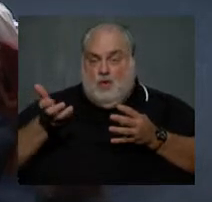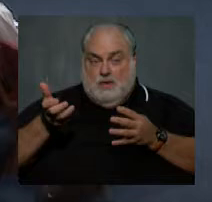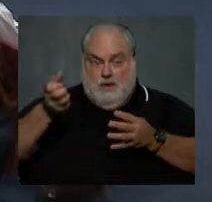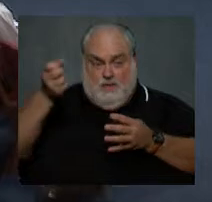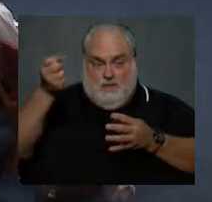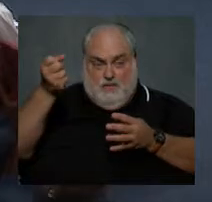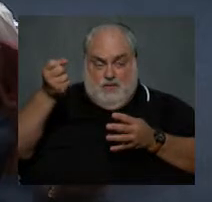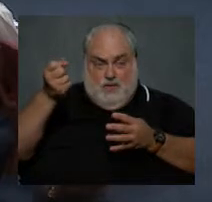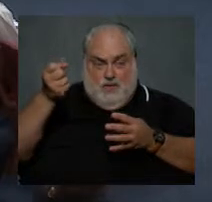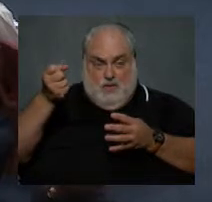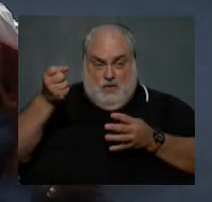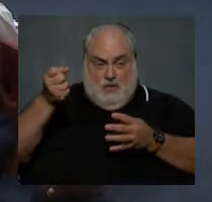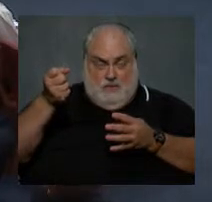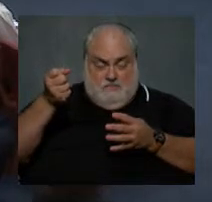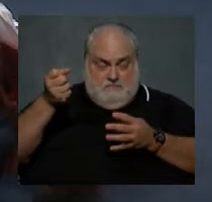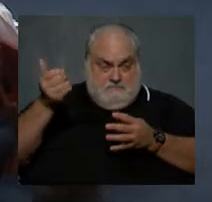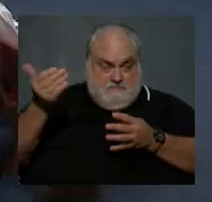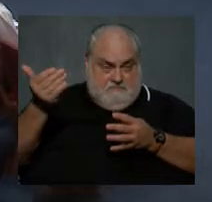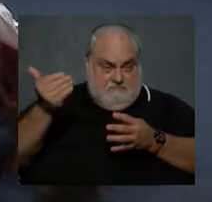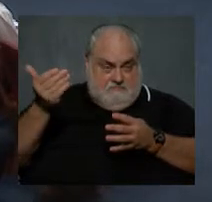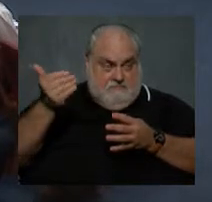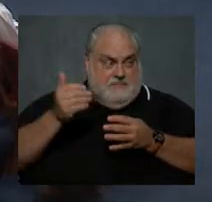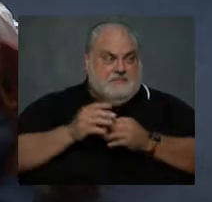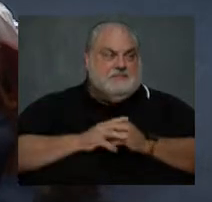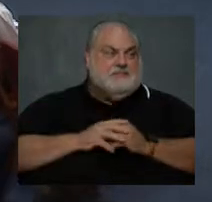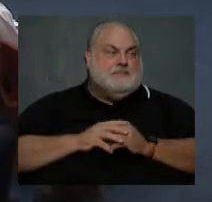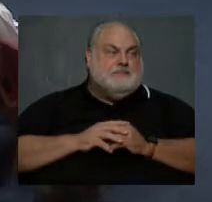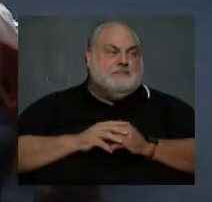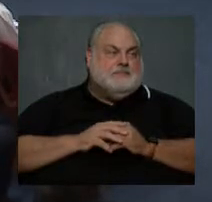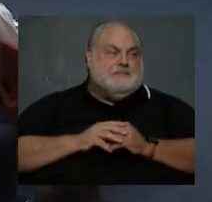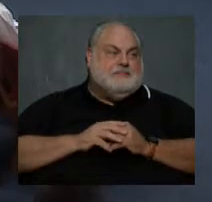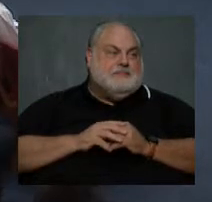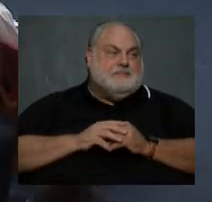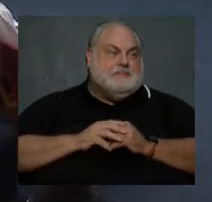for a deferral, come up and say so.